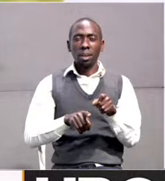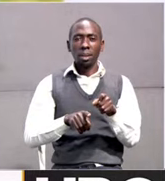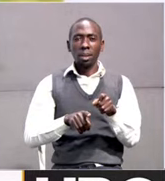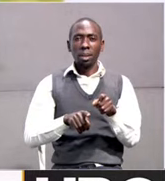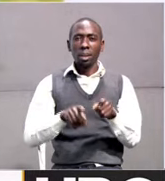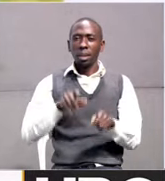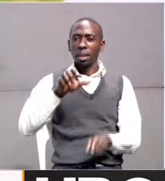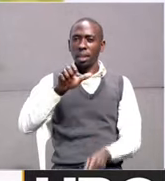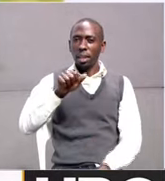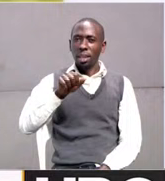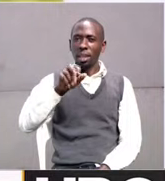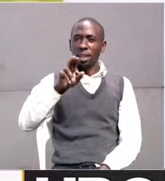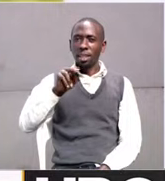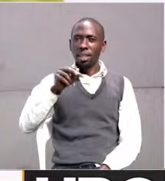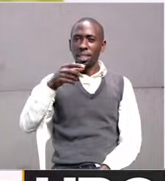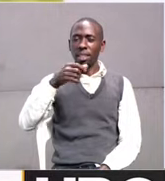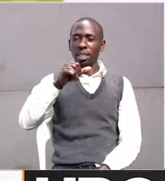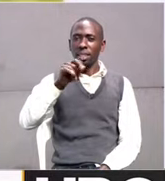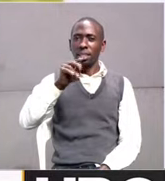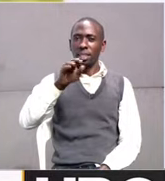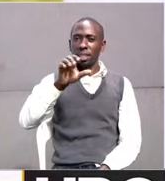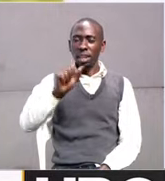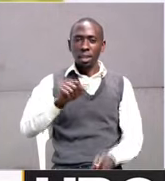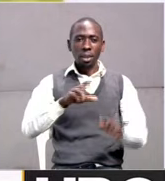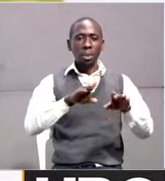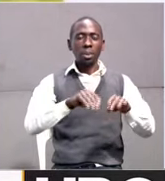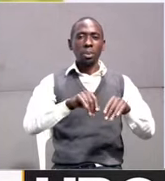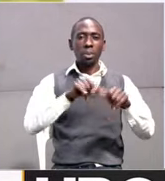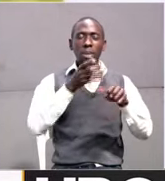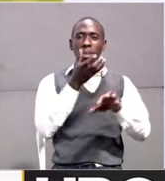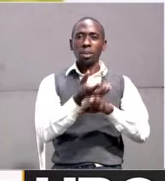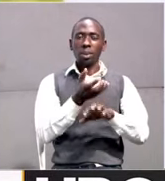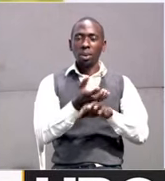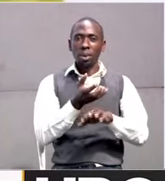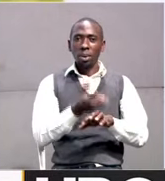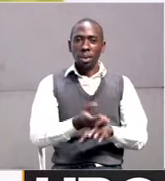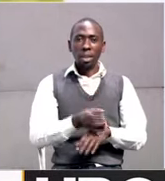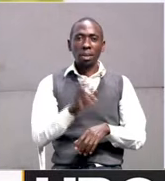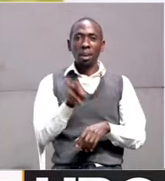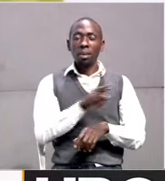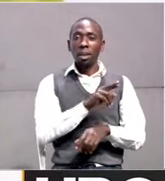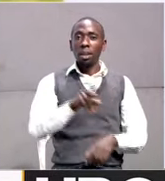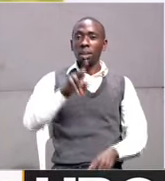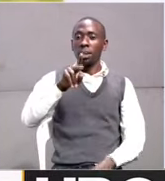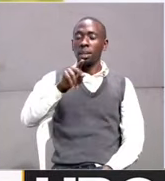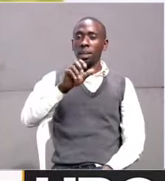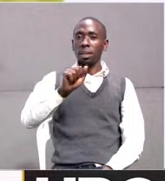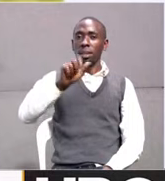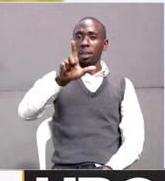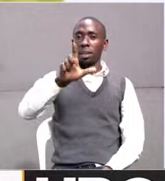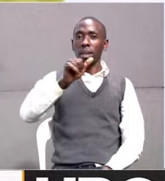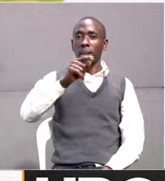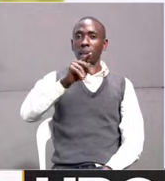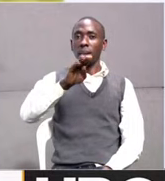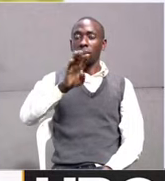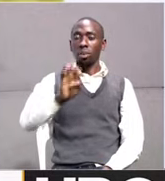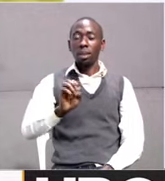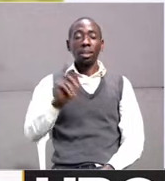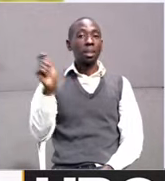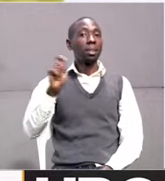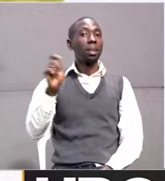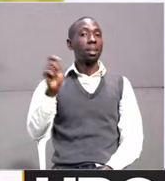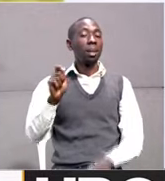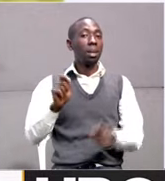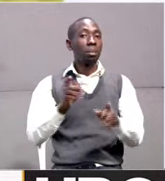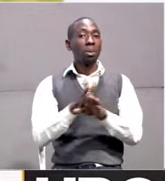agricious sandstones prevailed as in Karagwe. Karagwe in Tanzania. He had been to Karagwe in Tanzania